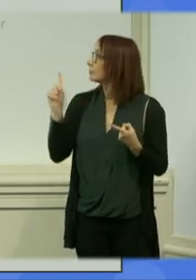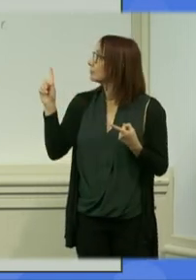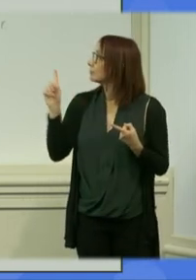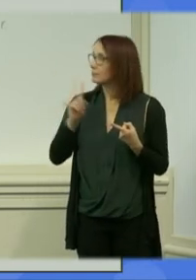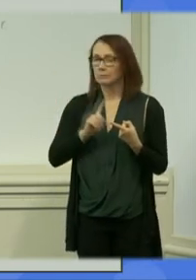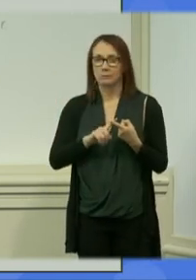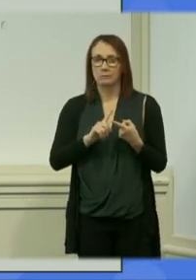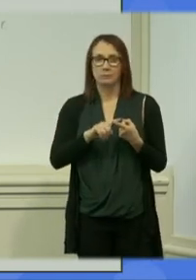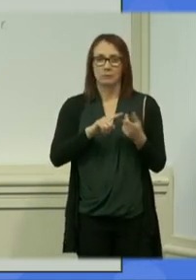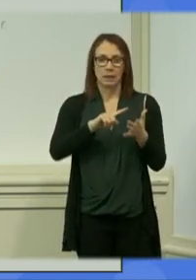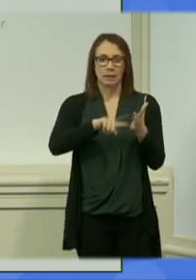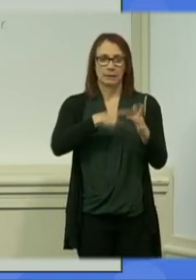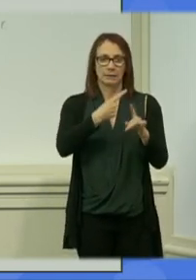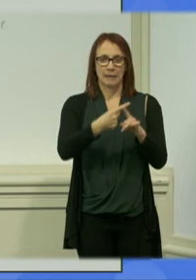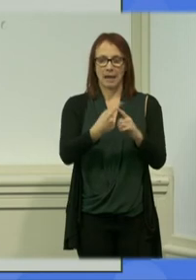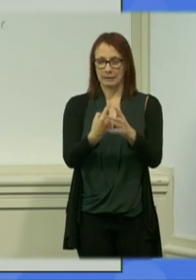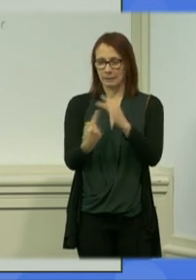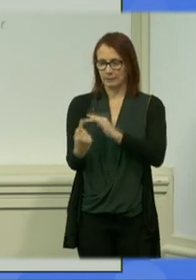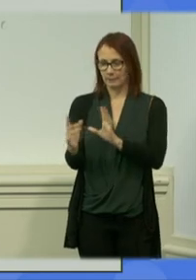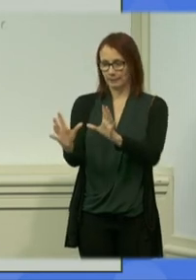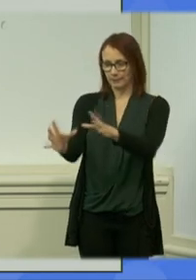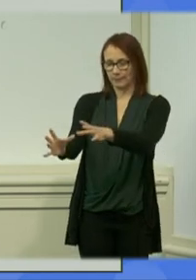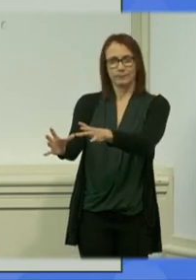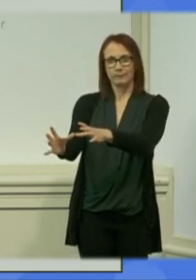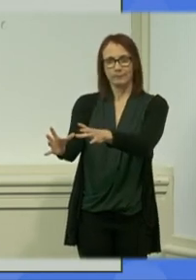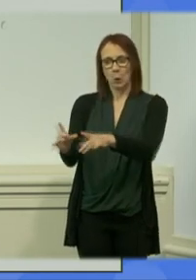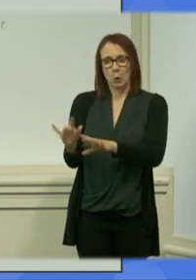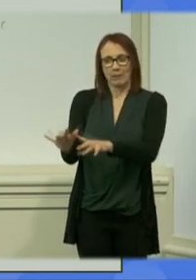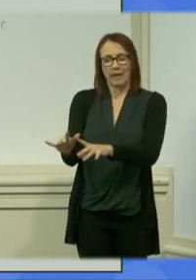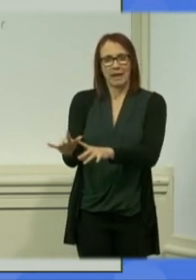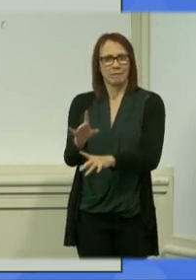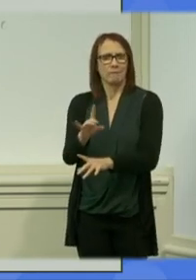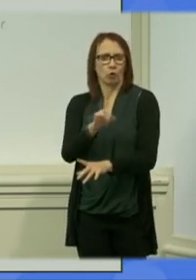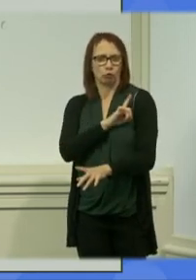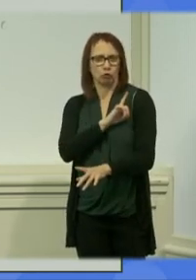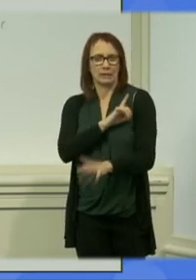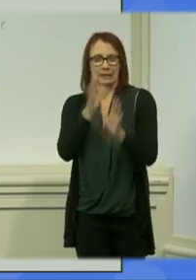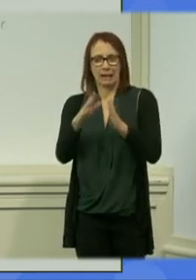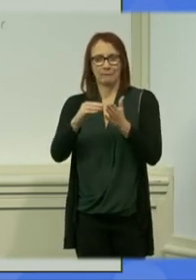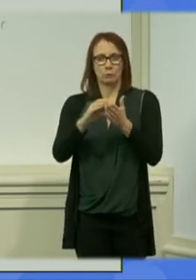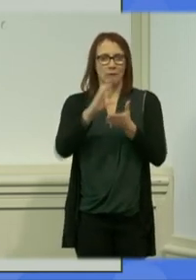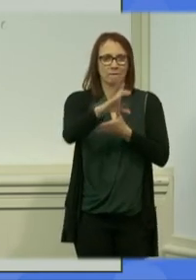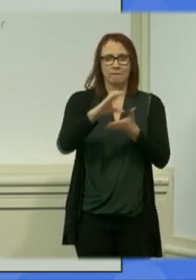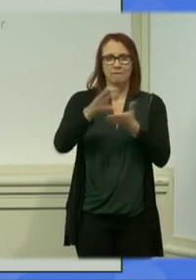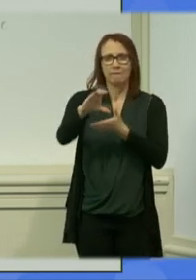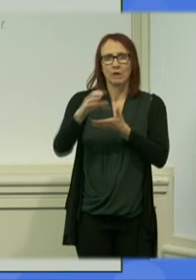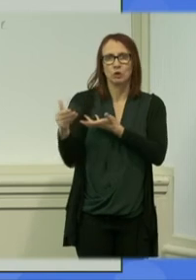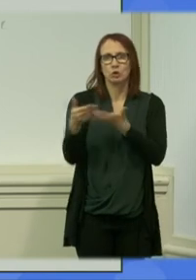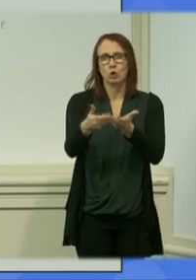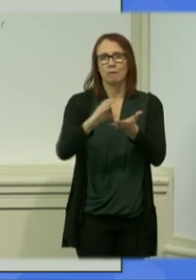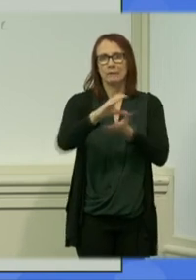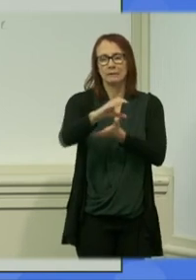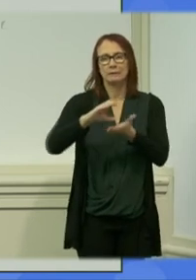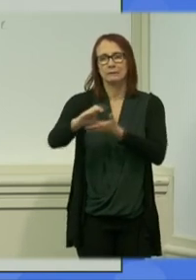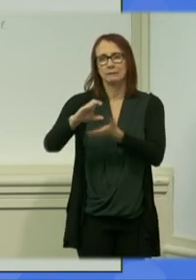think of tax in isolation, because it's there, as we said from the outset, for a purpose, in order to help fund what you want to do and make our lives the way